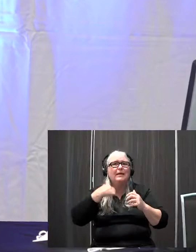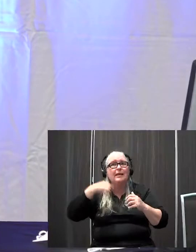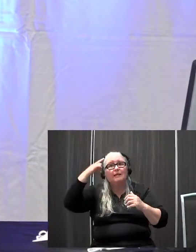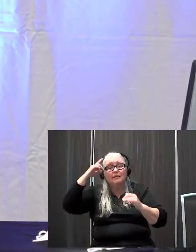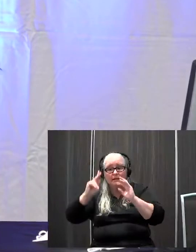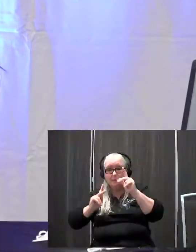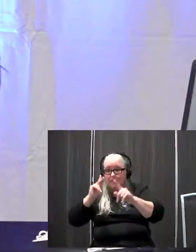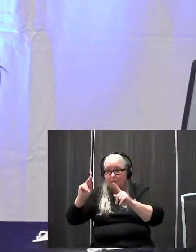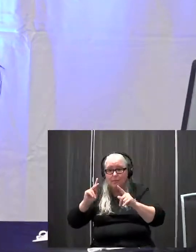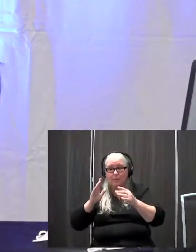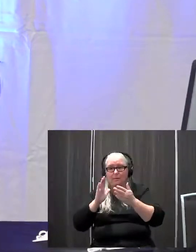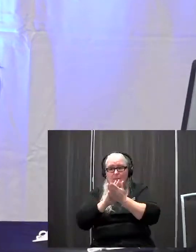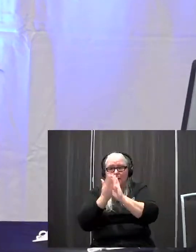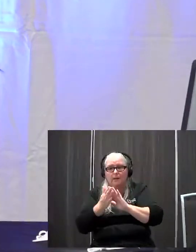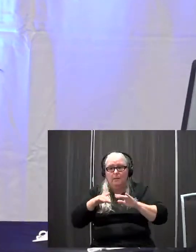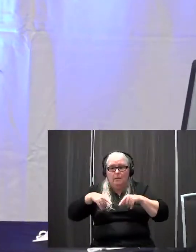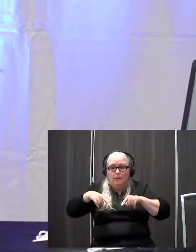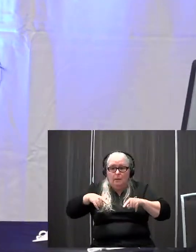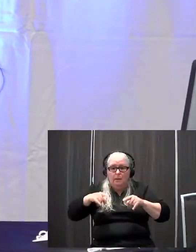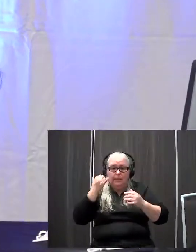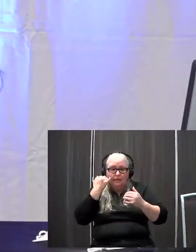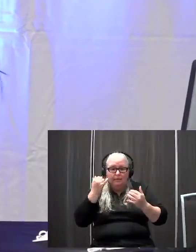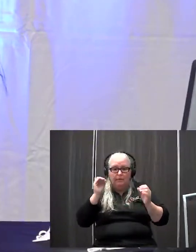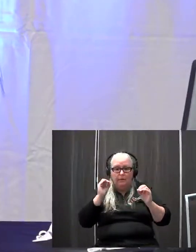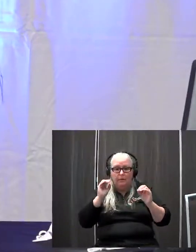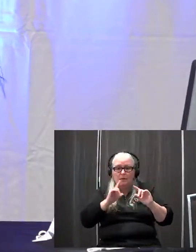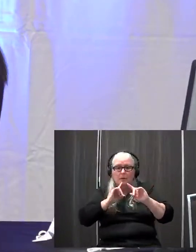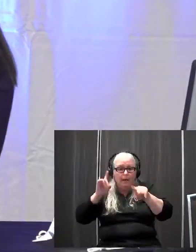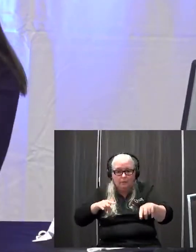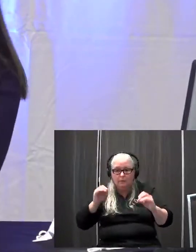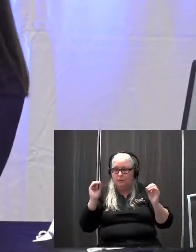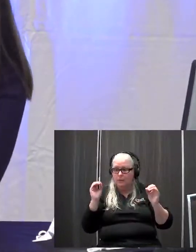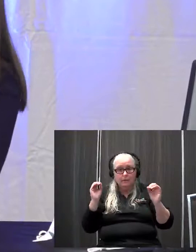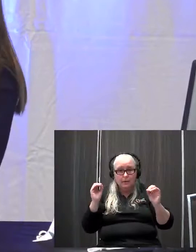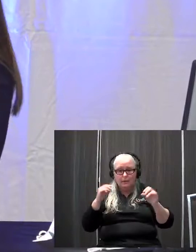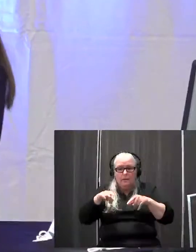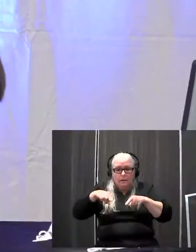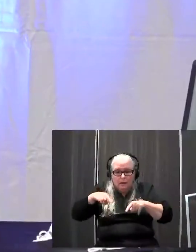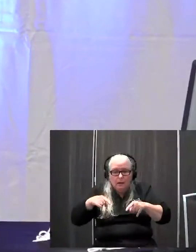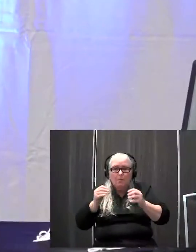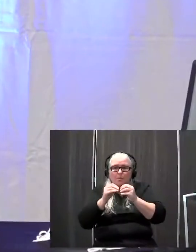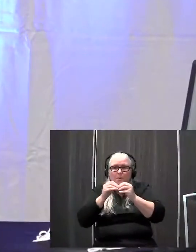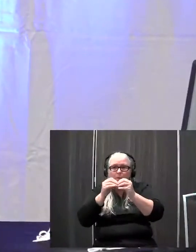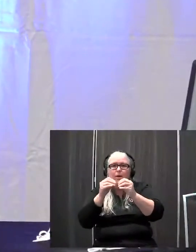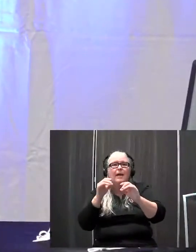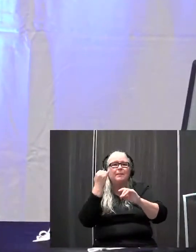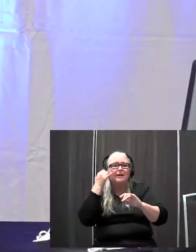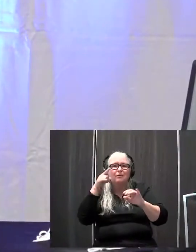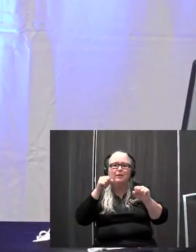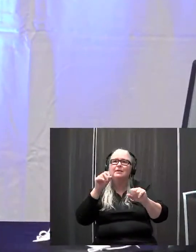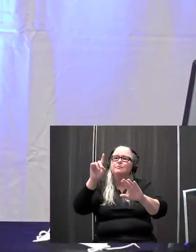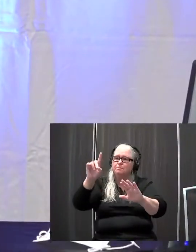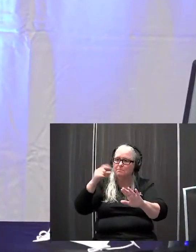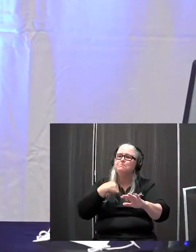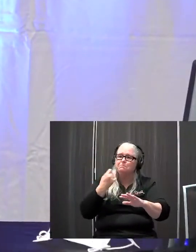more anxious when there's no responding, even if you can sort of, I heard you, I'm just kind of doing something else for a moment here. That's a nice, gentle